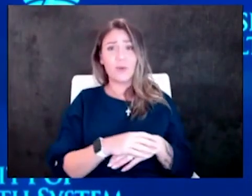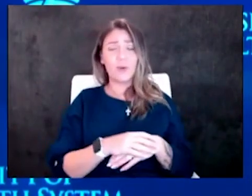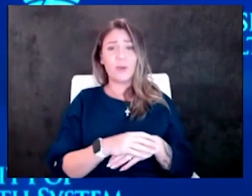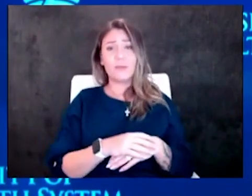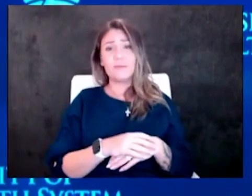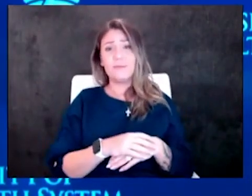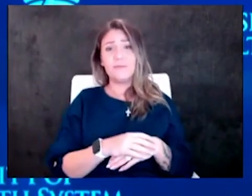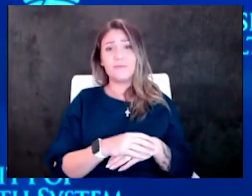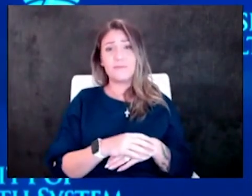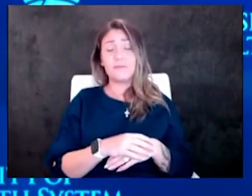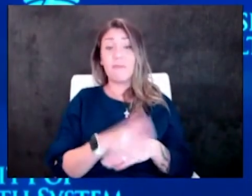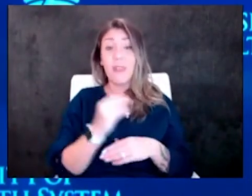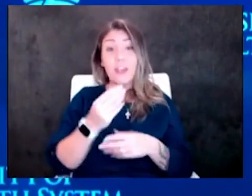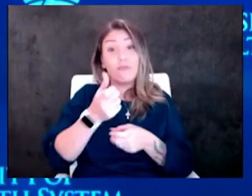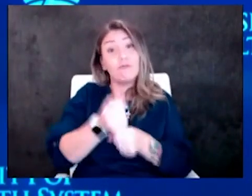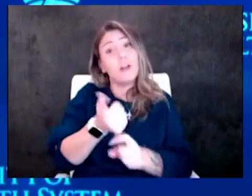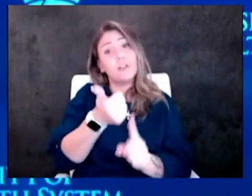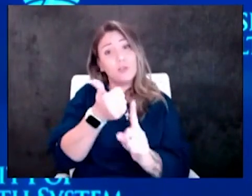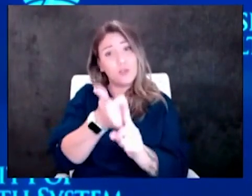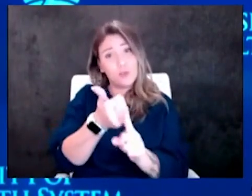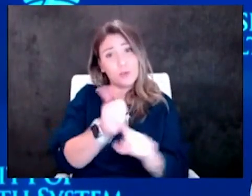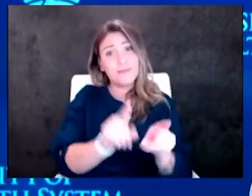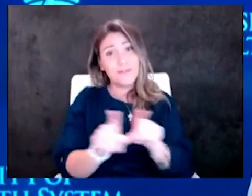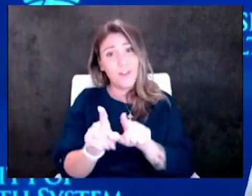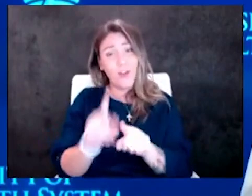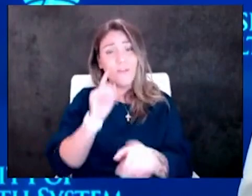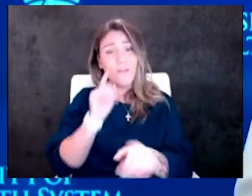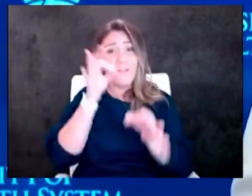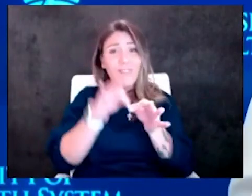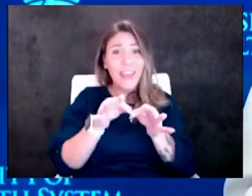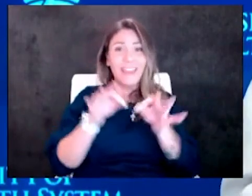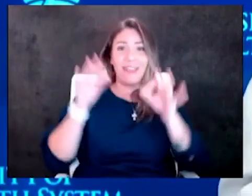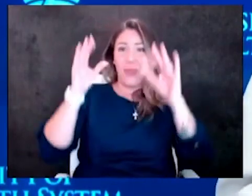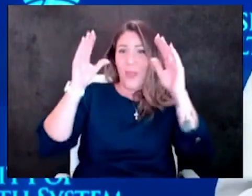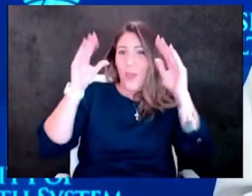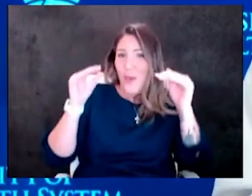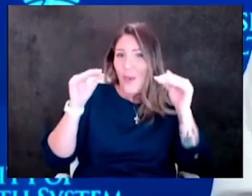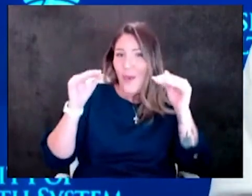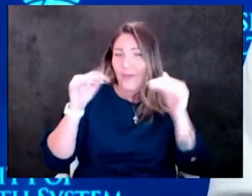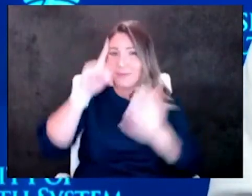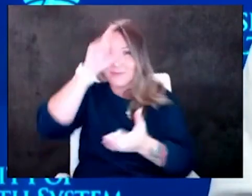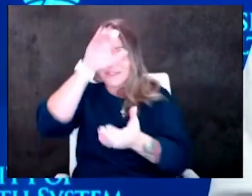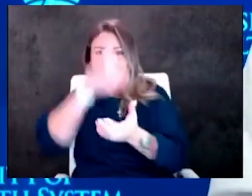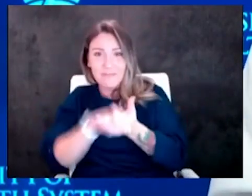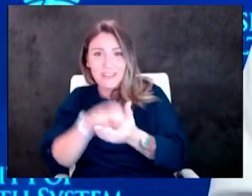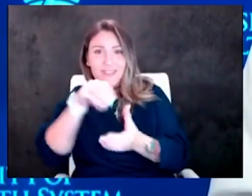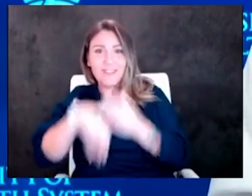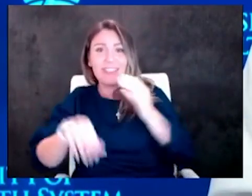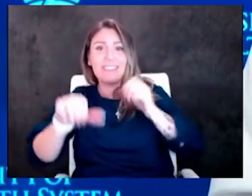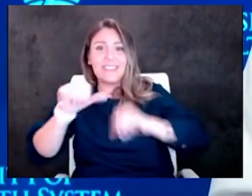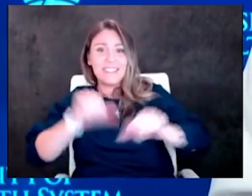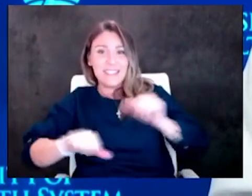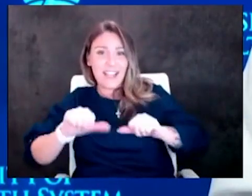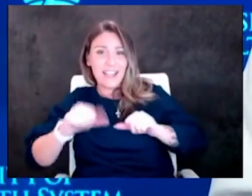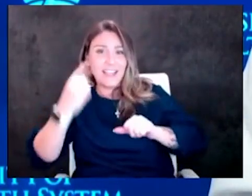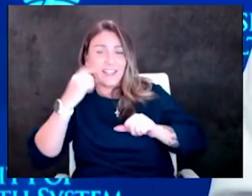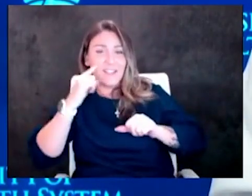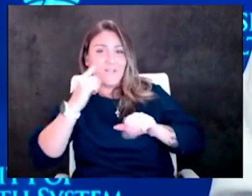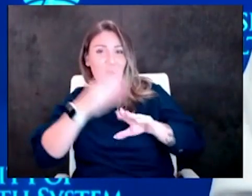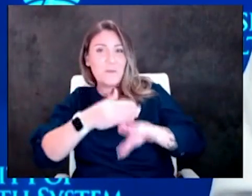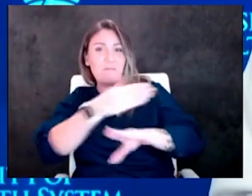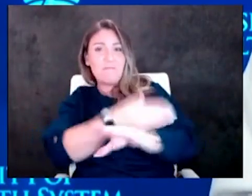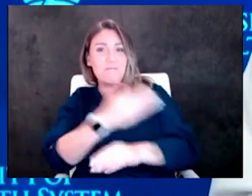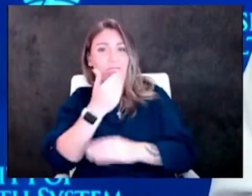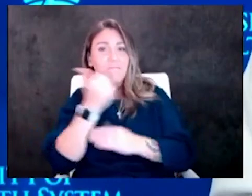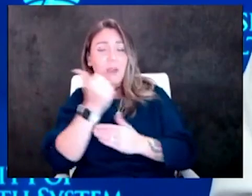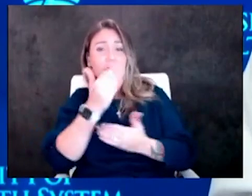to trust yourself to have the faith and the hope to believe in the science that makes us better and stops the events that